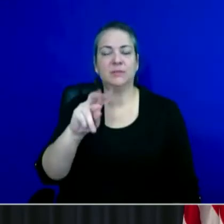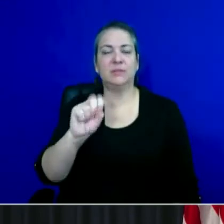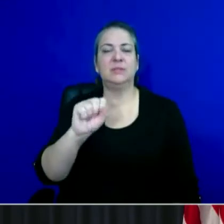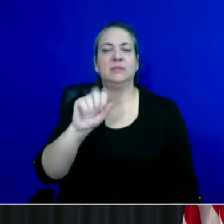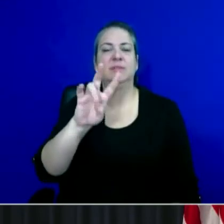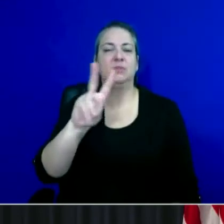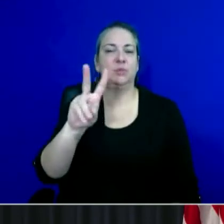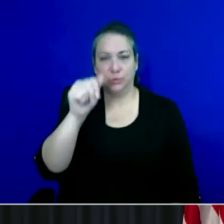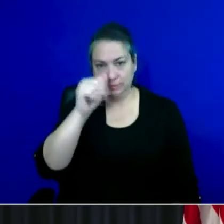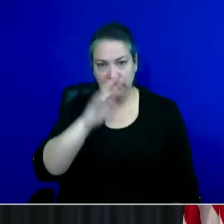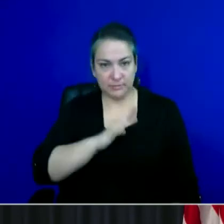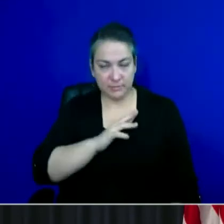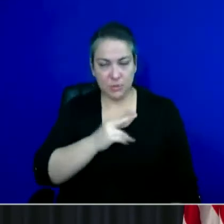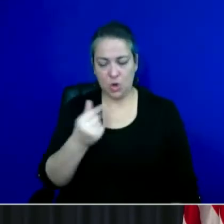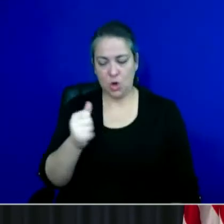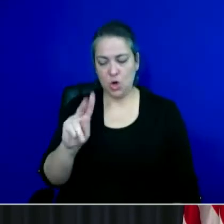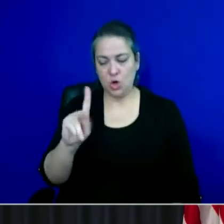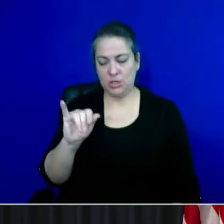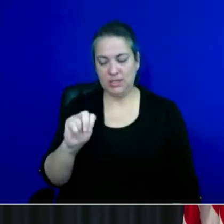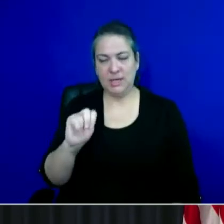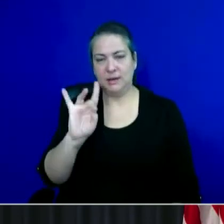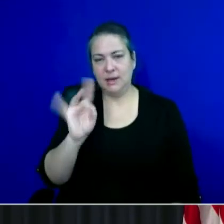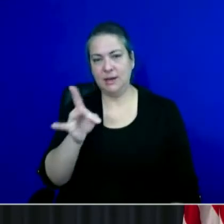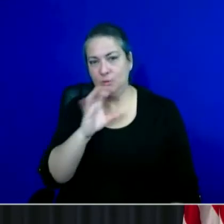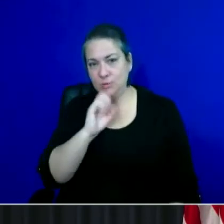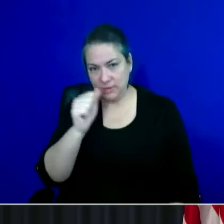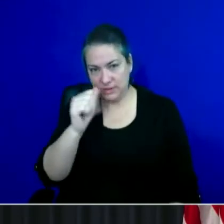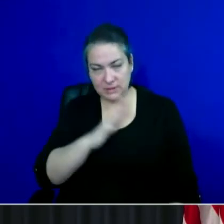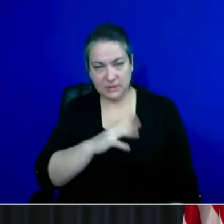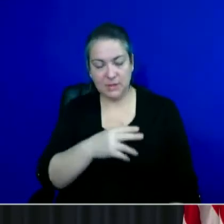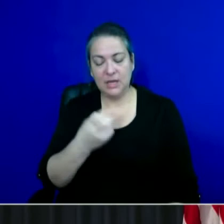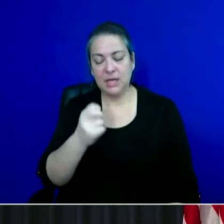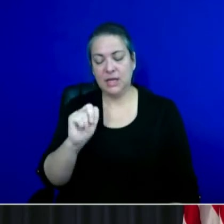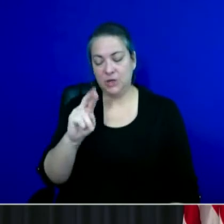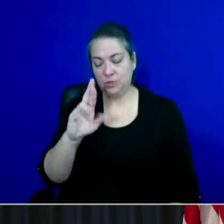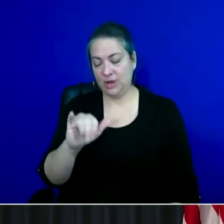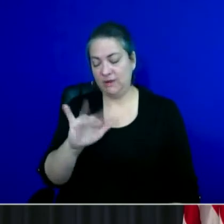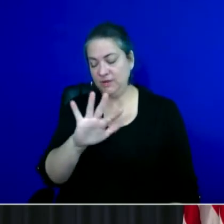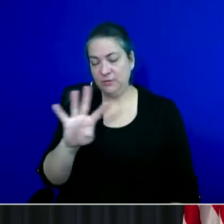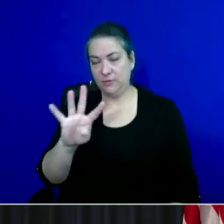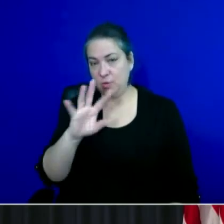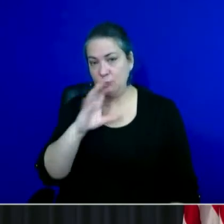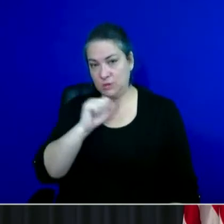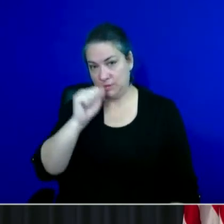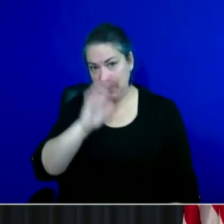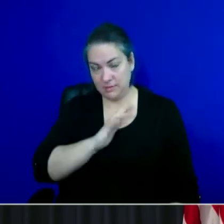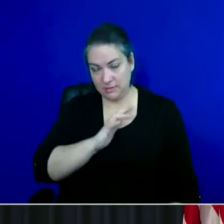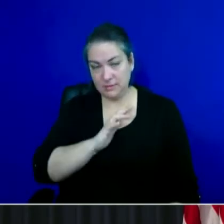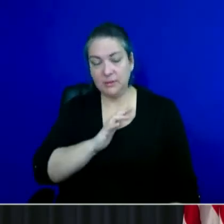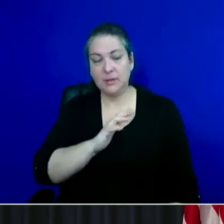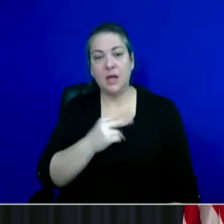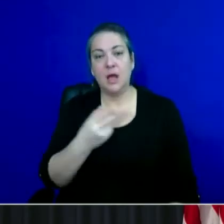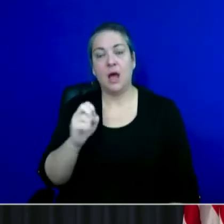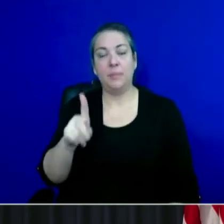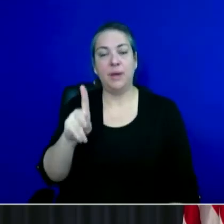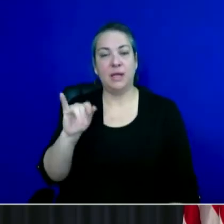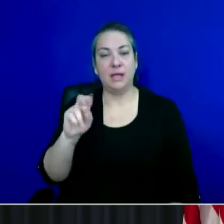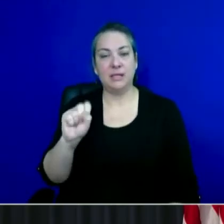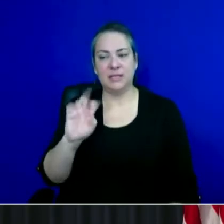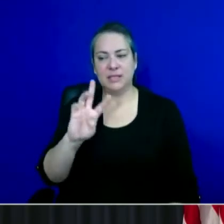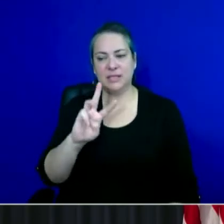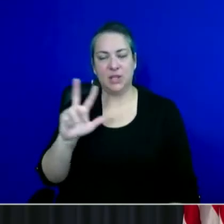In Hardin County, an 80-year-old man. In Henry County, a 54-year-old man. In Hopkins County, a 63-year-old